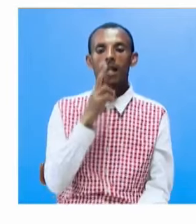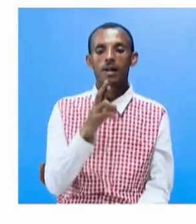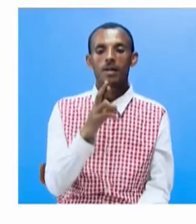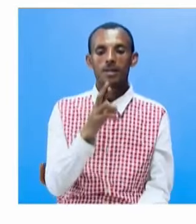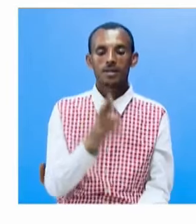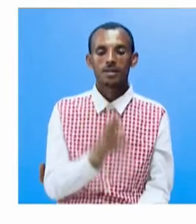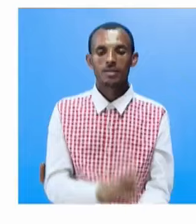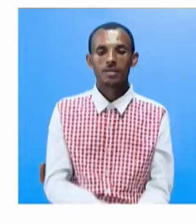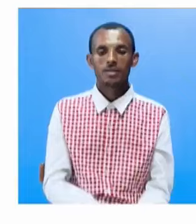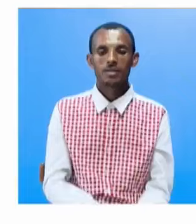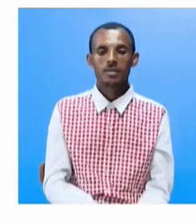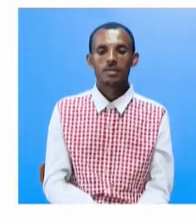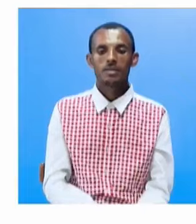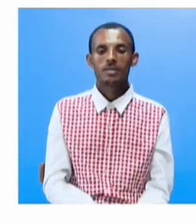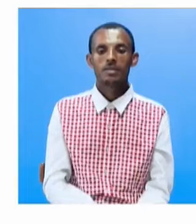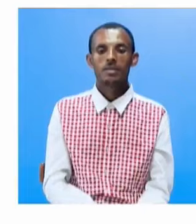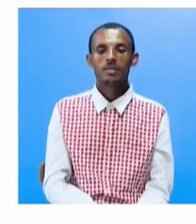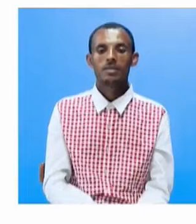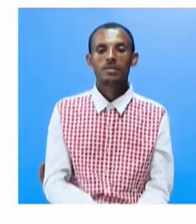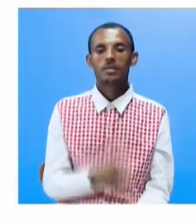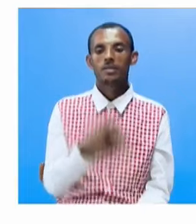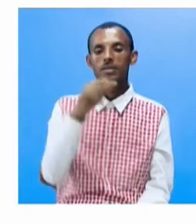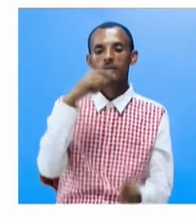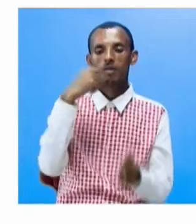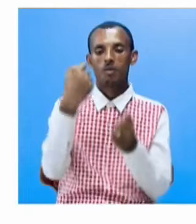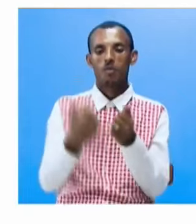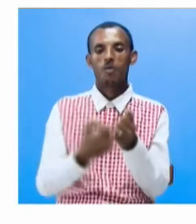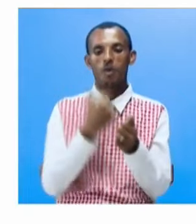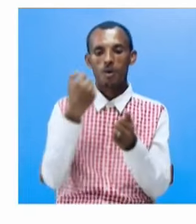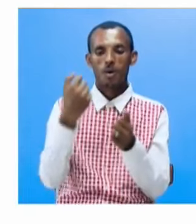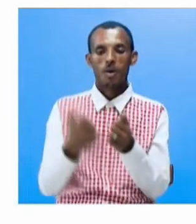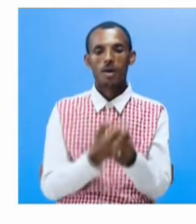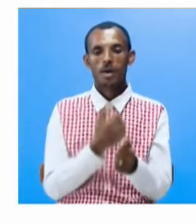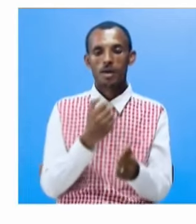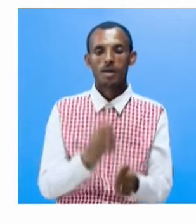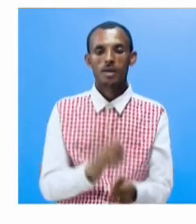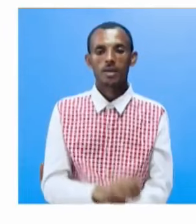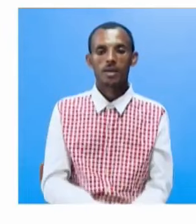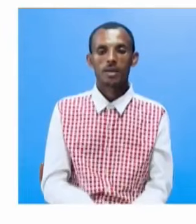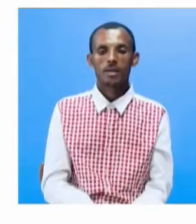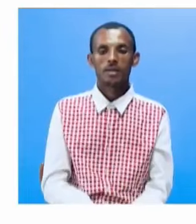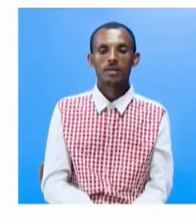Are the following